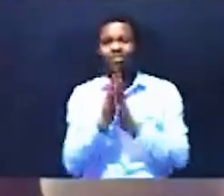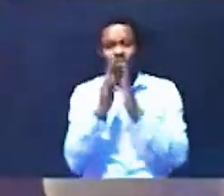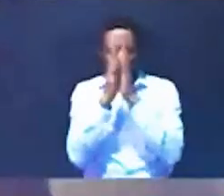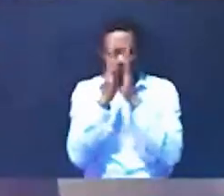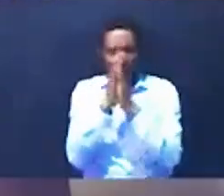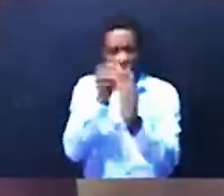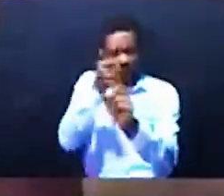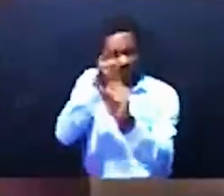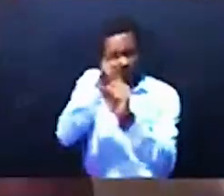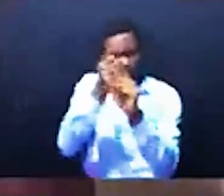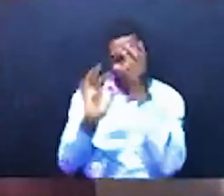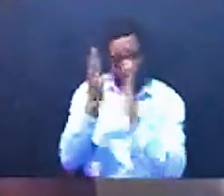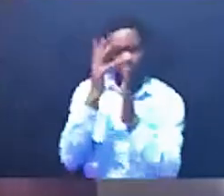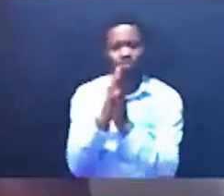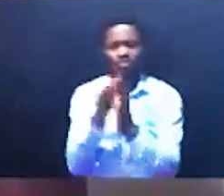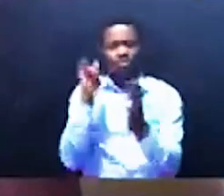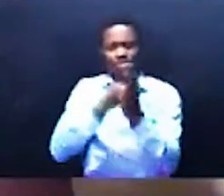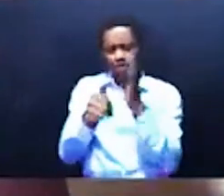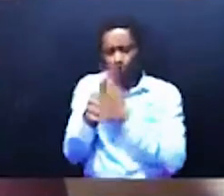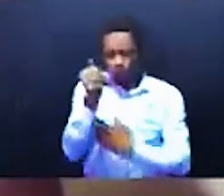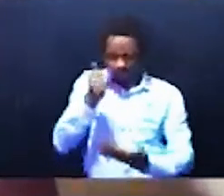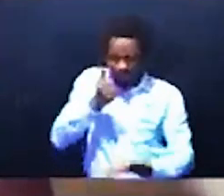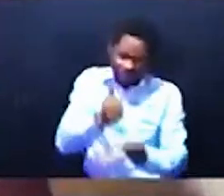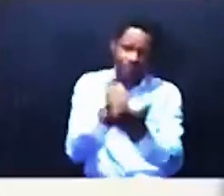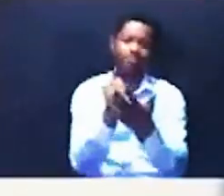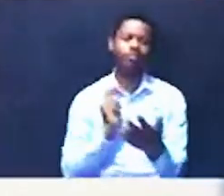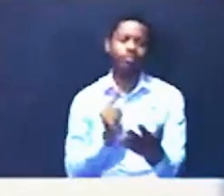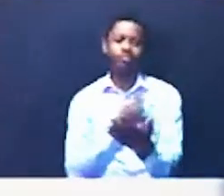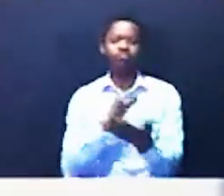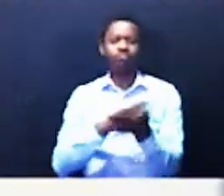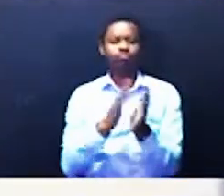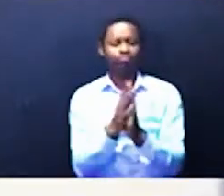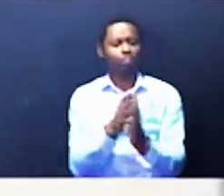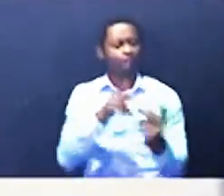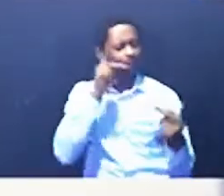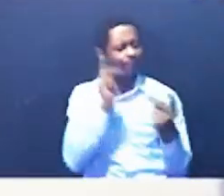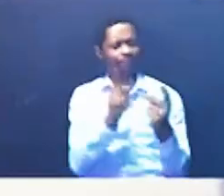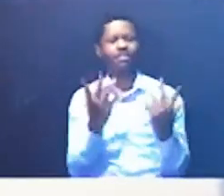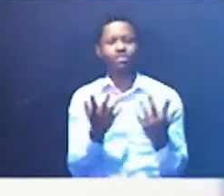pray. That God make me that fellow.